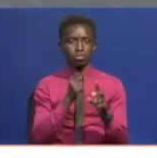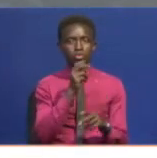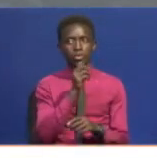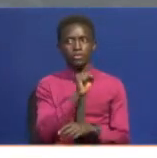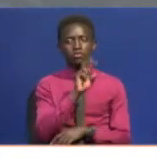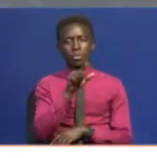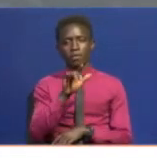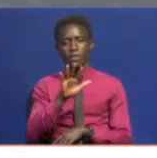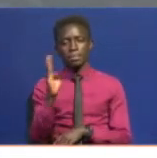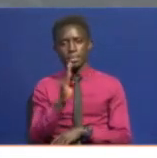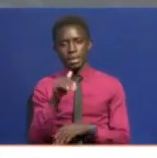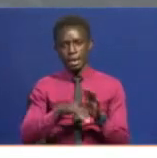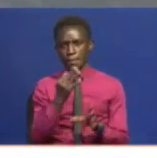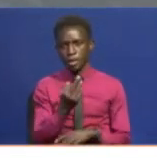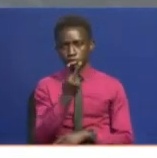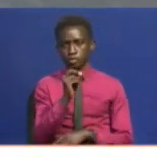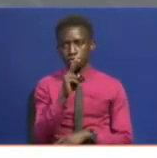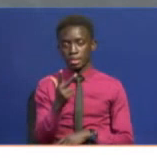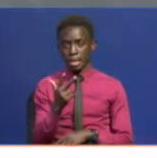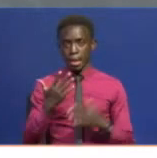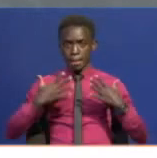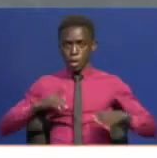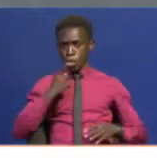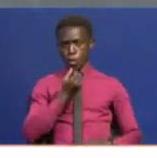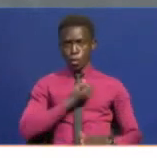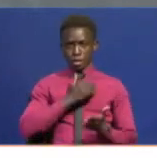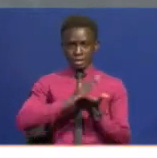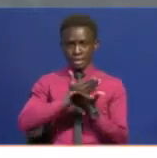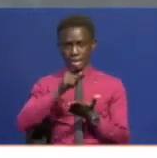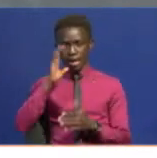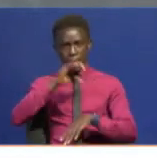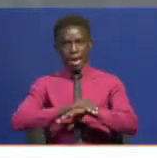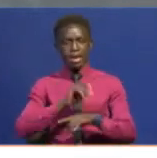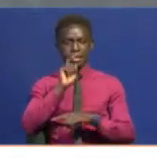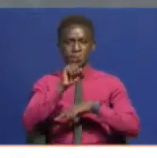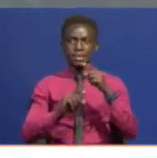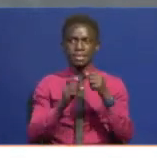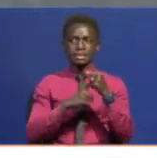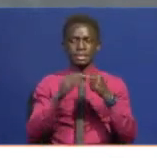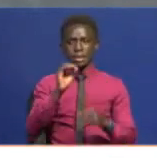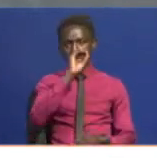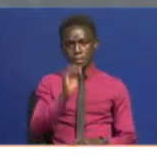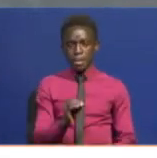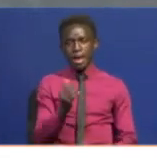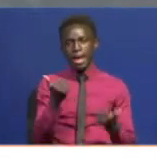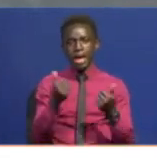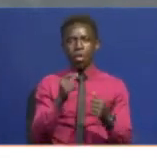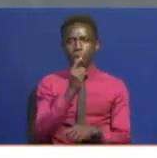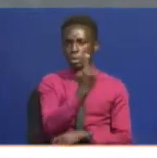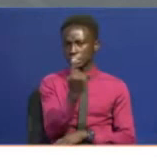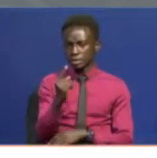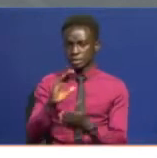52.5 billion in March 2023. Shareholders will get a final dividend of 65 cents per ordinary share, bringing the total